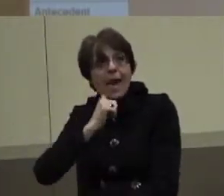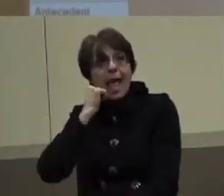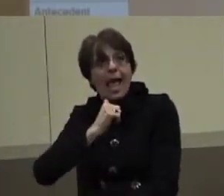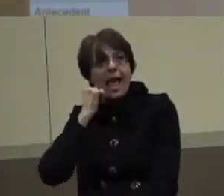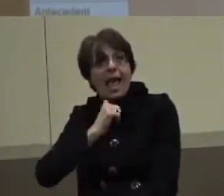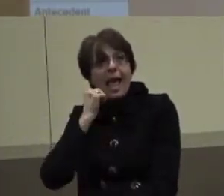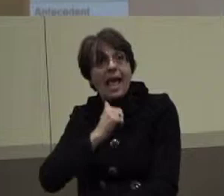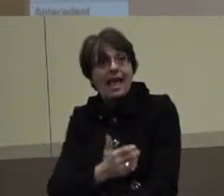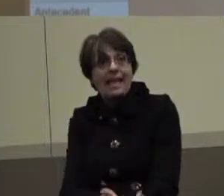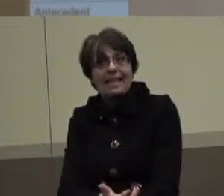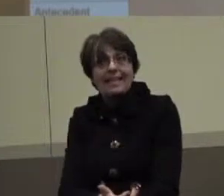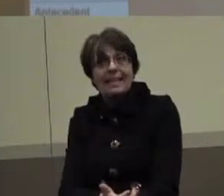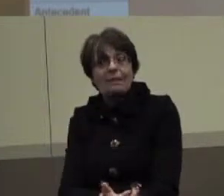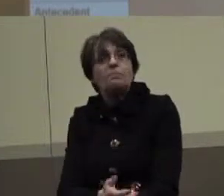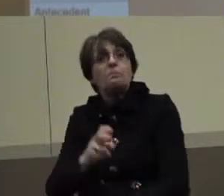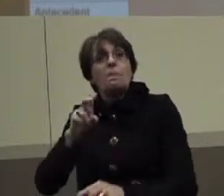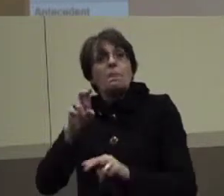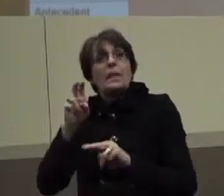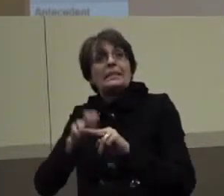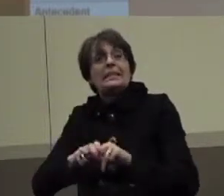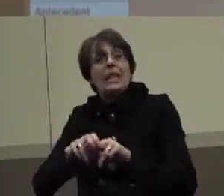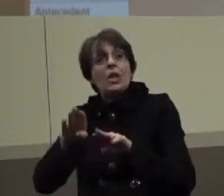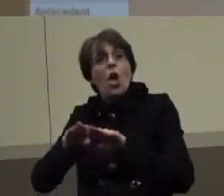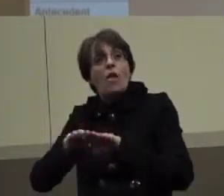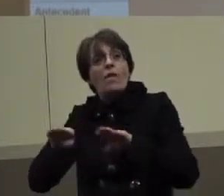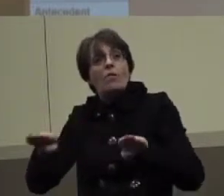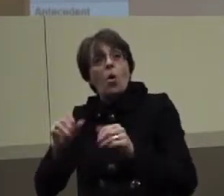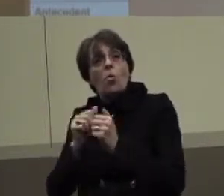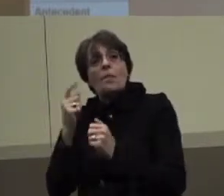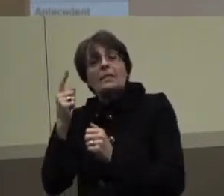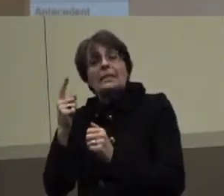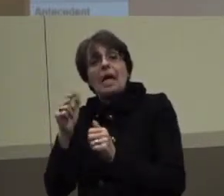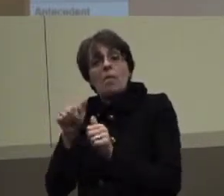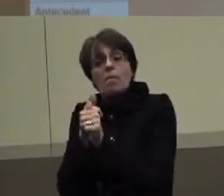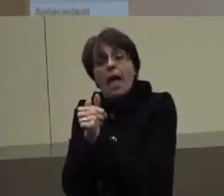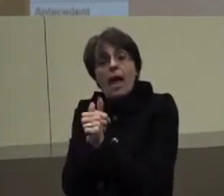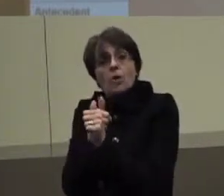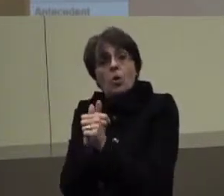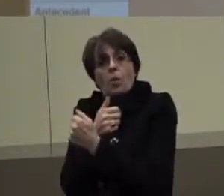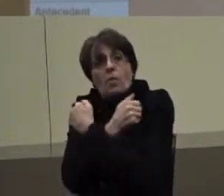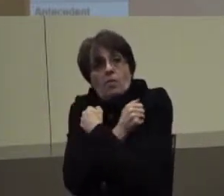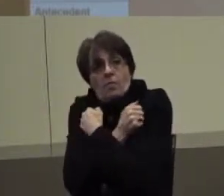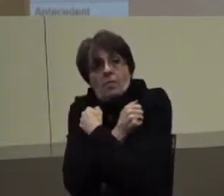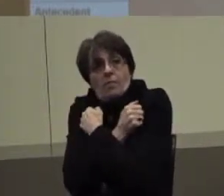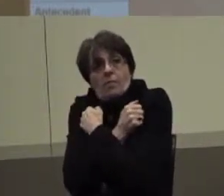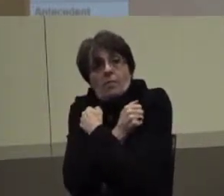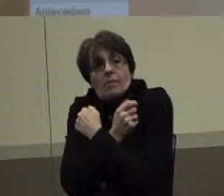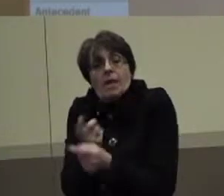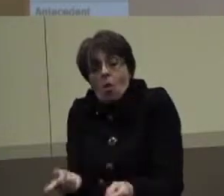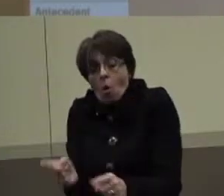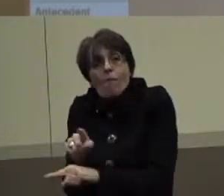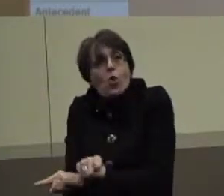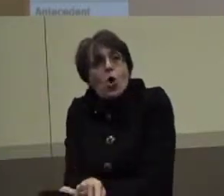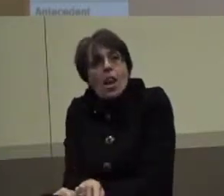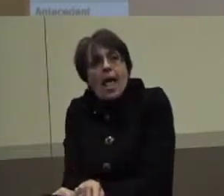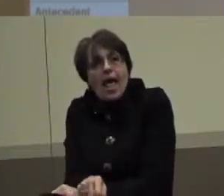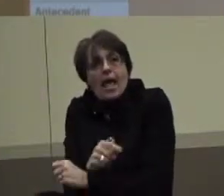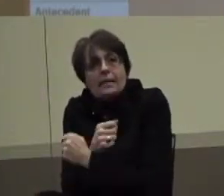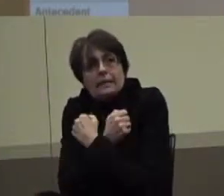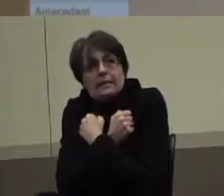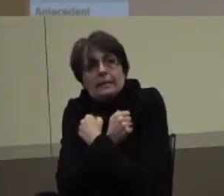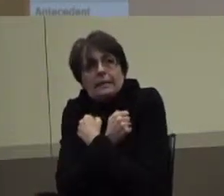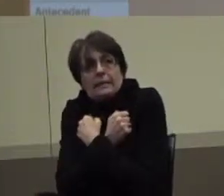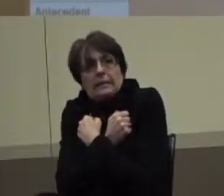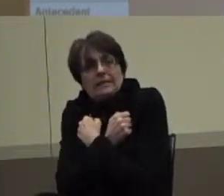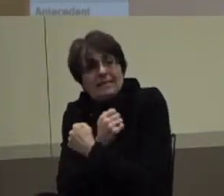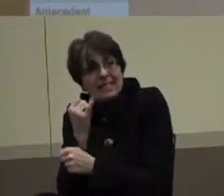day? Sitting on the floor with somebody behind her with her arms crossed, their legs over her legs. I'm like,